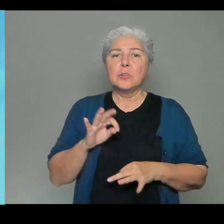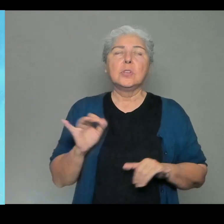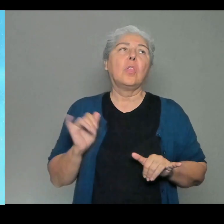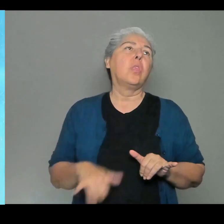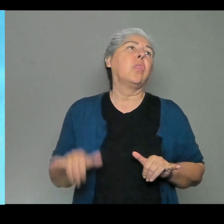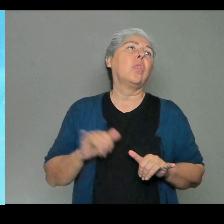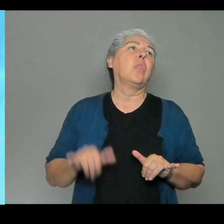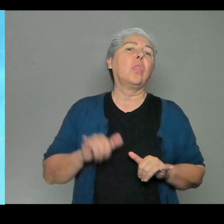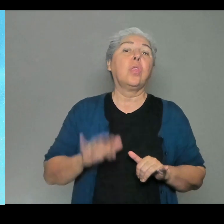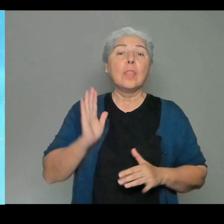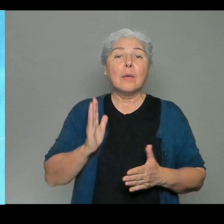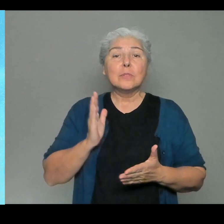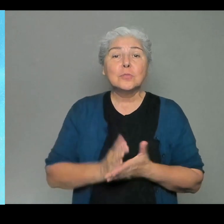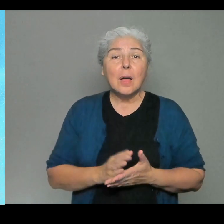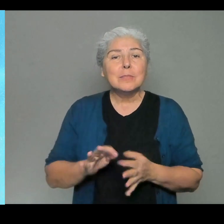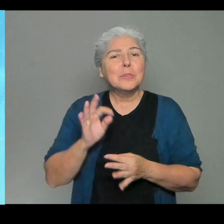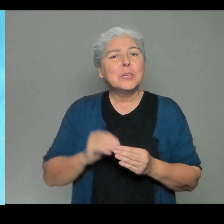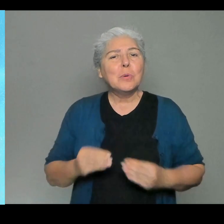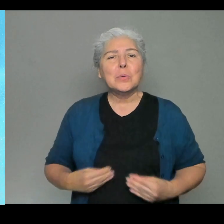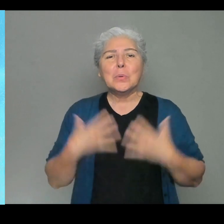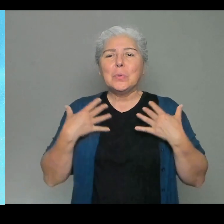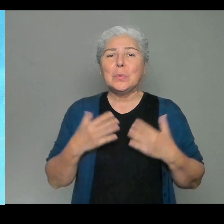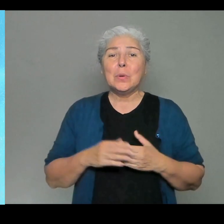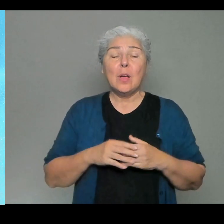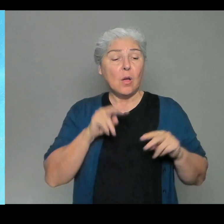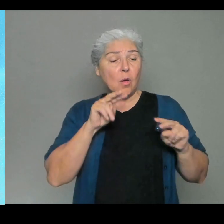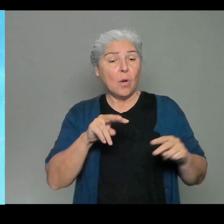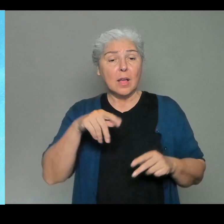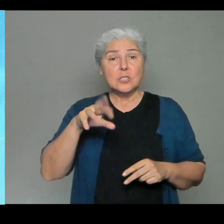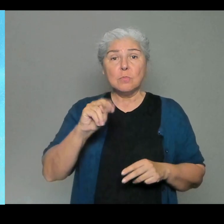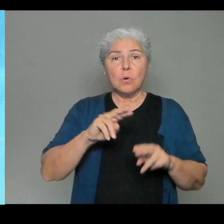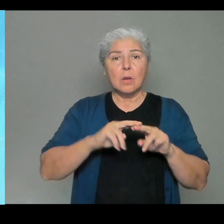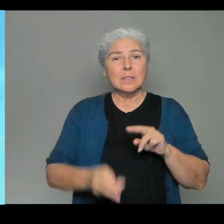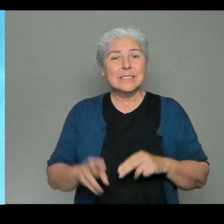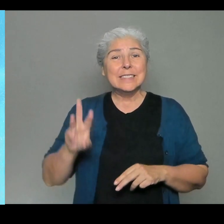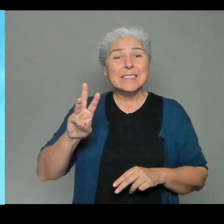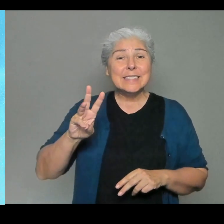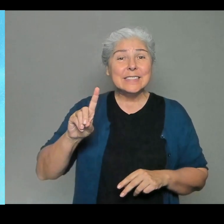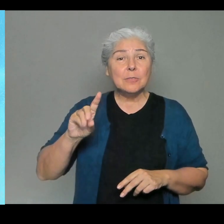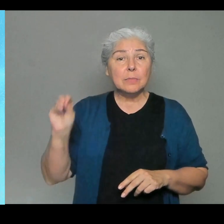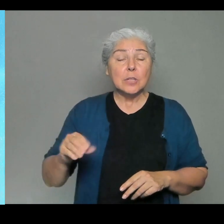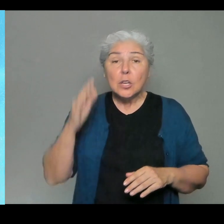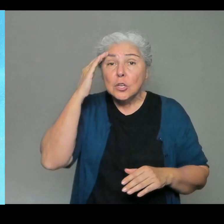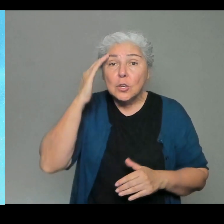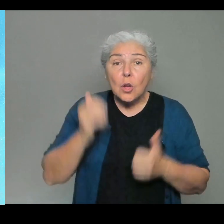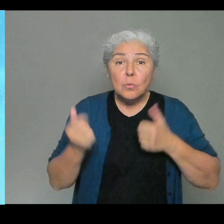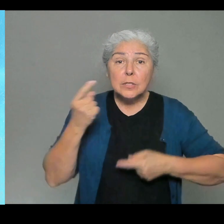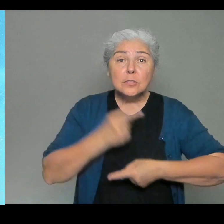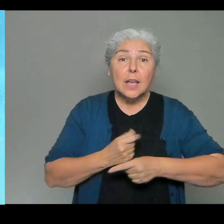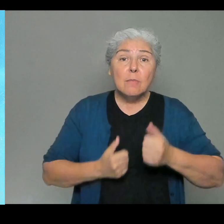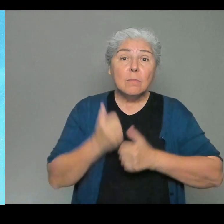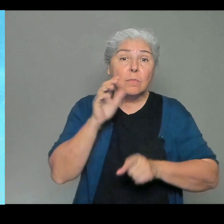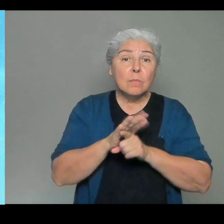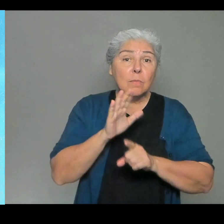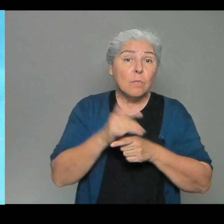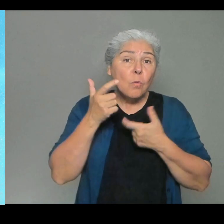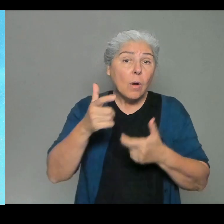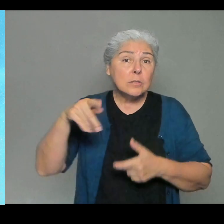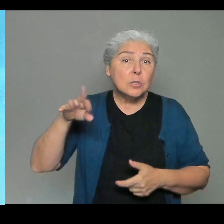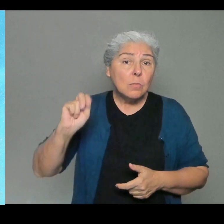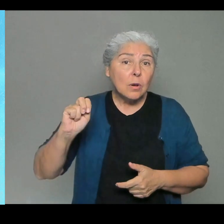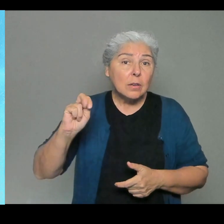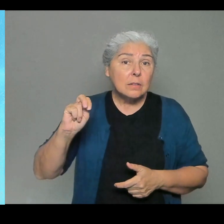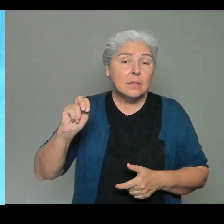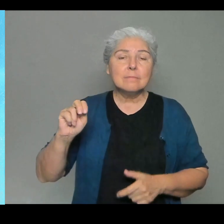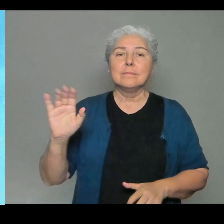Spiritually stagnant will drop. You'll be more spiritually vibrant. Viewing pornography drops 61%. By the way, Sunday is the day most